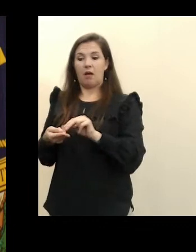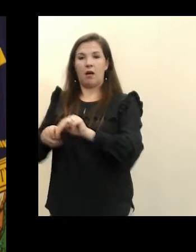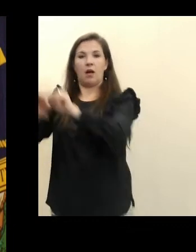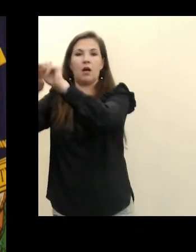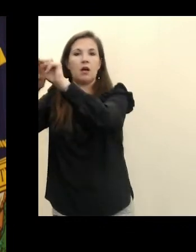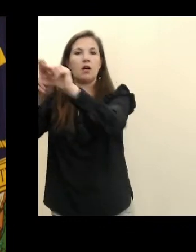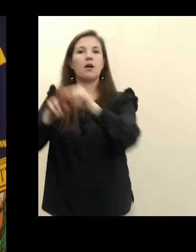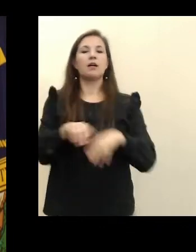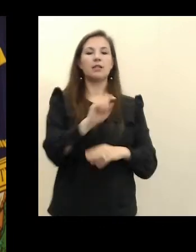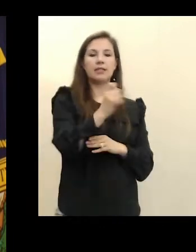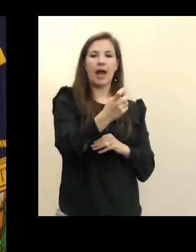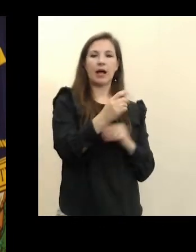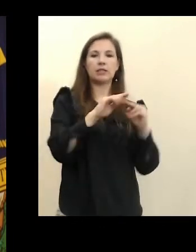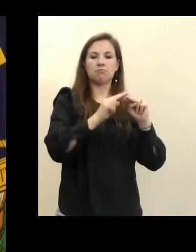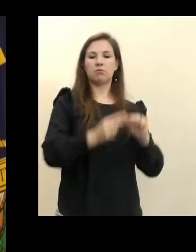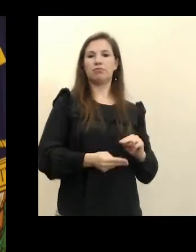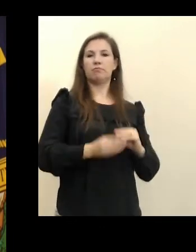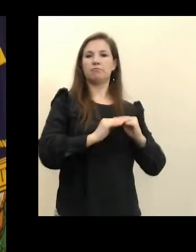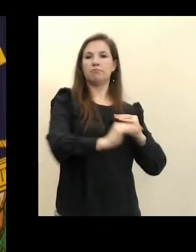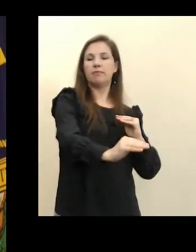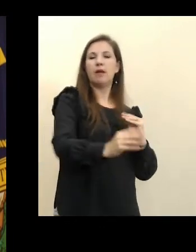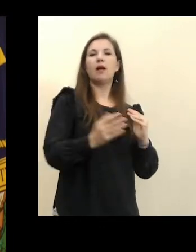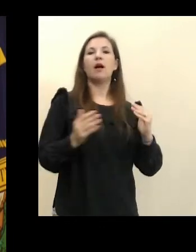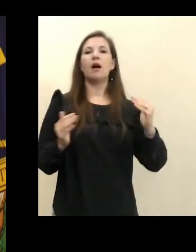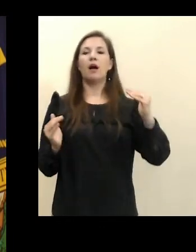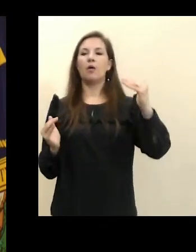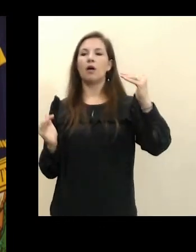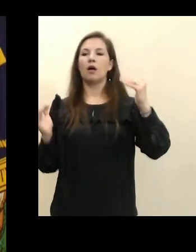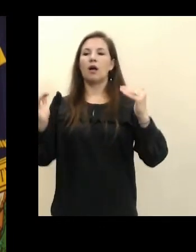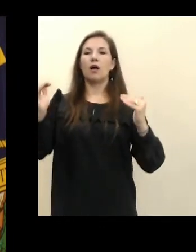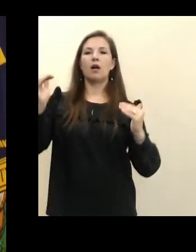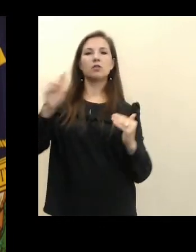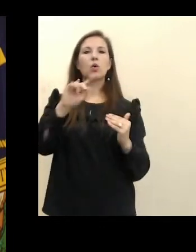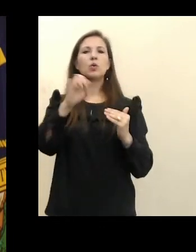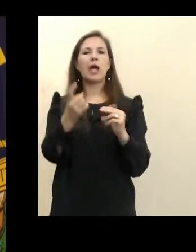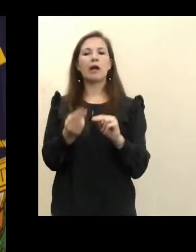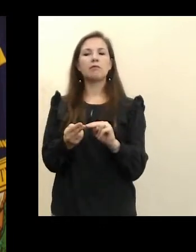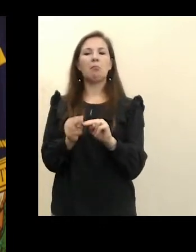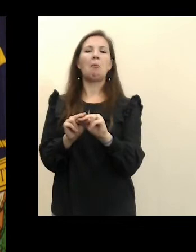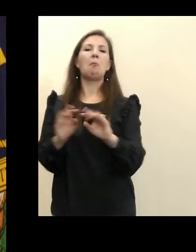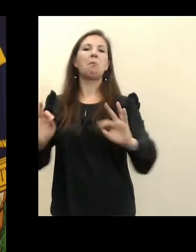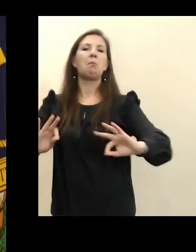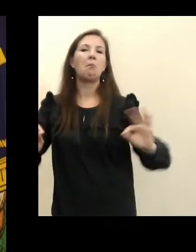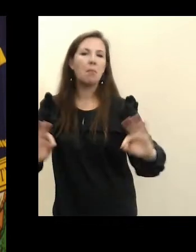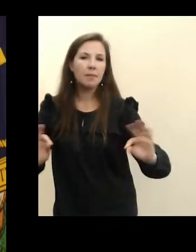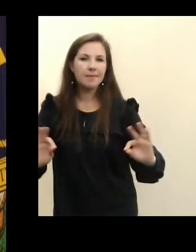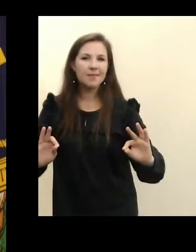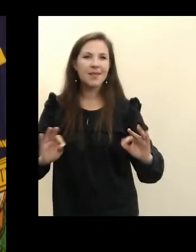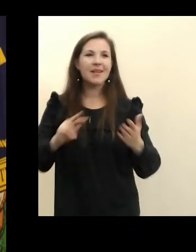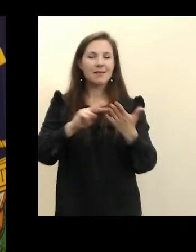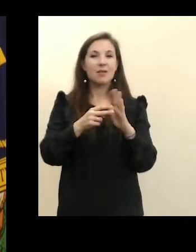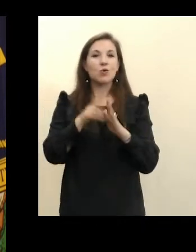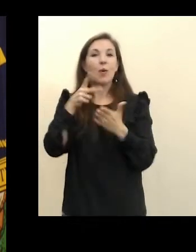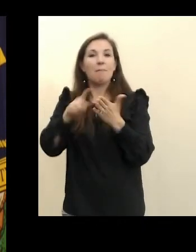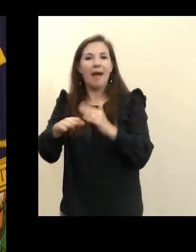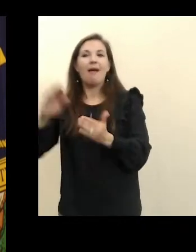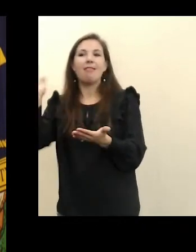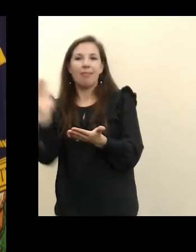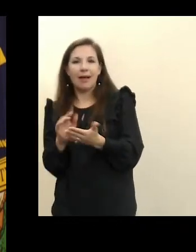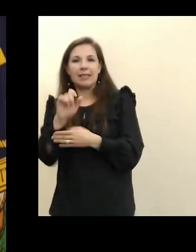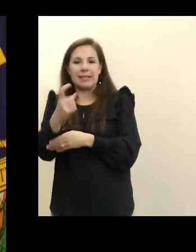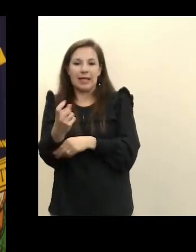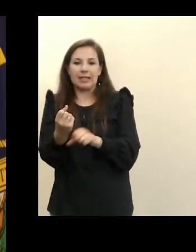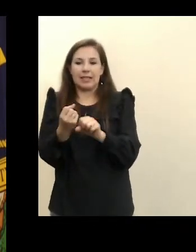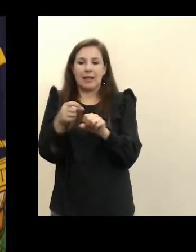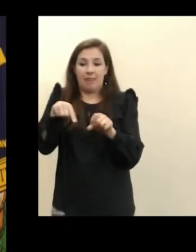who had a house that the assessment's the same, equalization rate's the same, you're gonna pay less in taxes next year than you did this